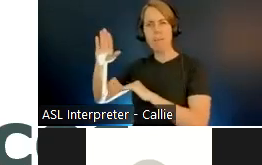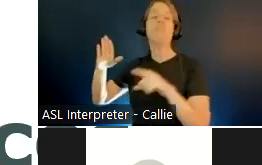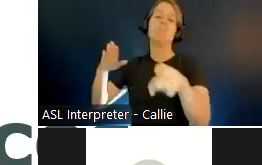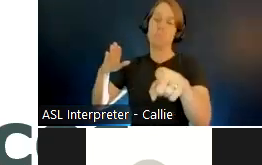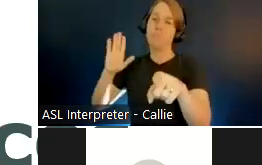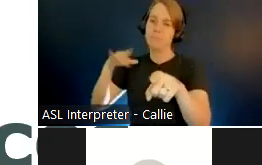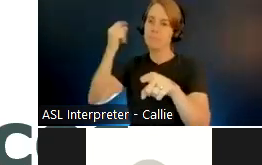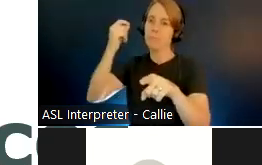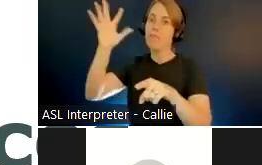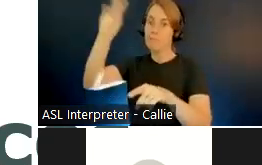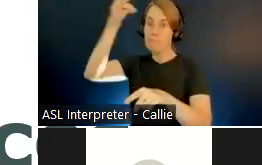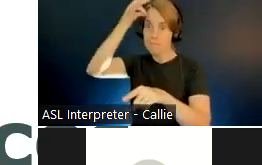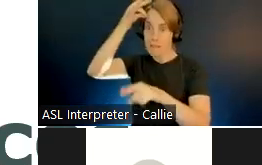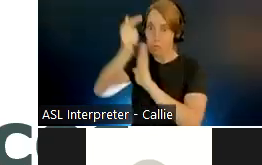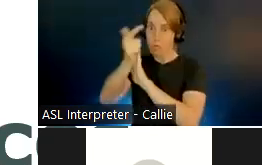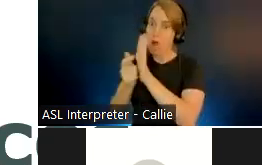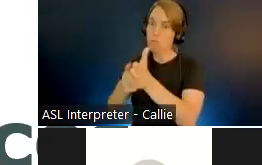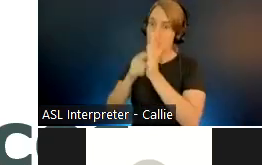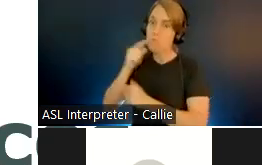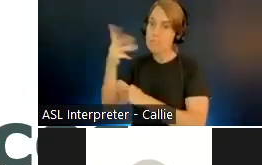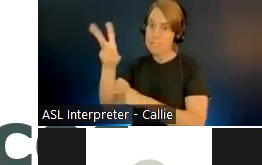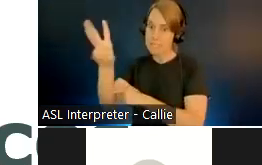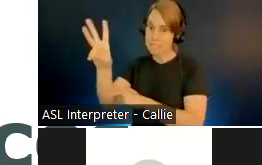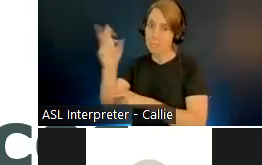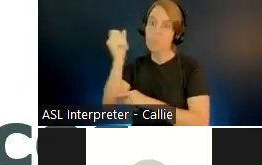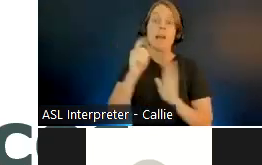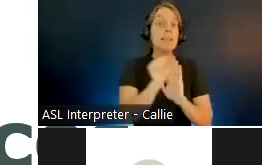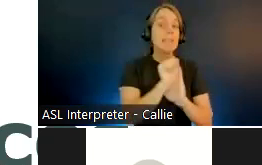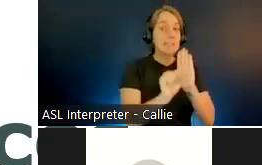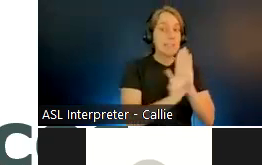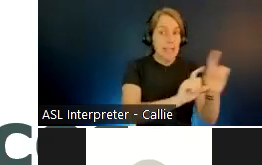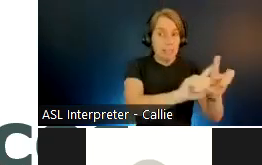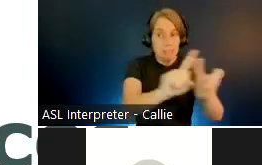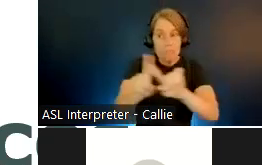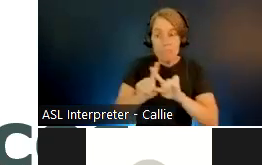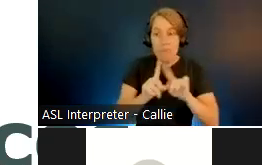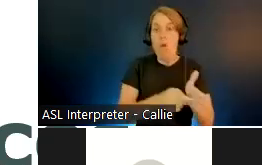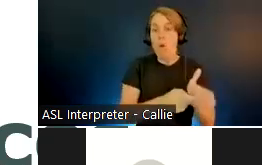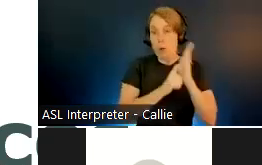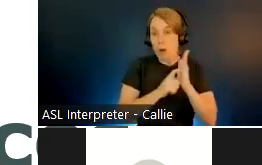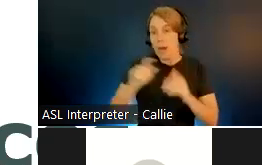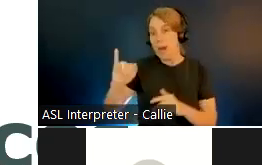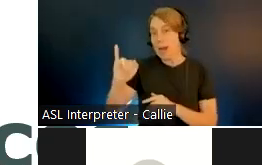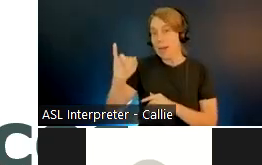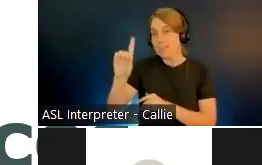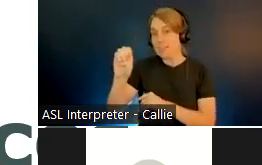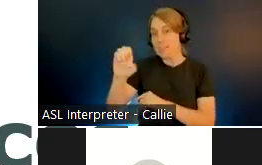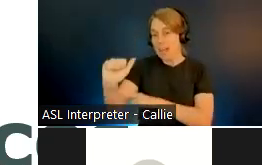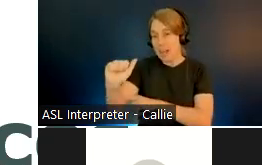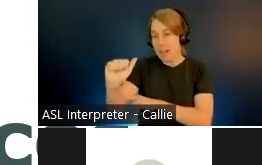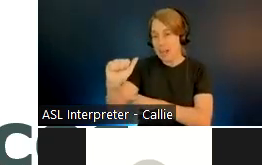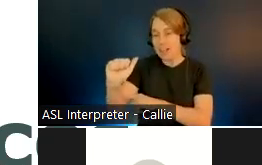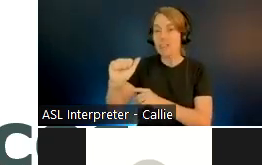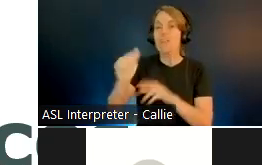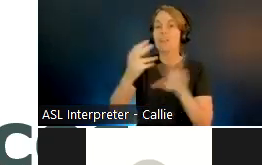a provision that requires transition services to start earlier, in other words, IDEA transition services, special